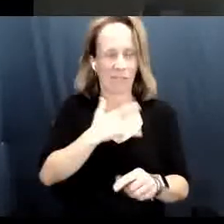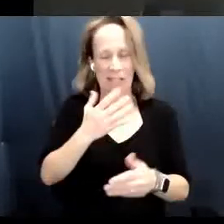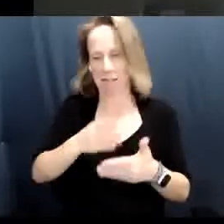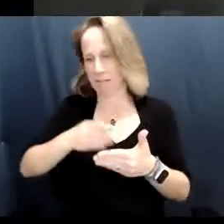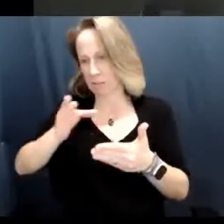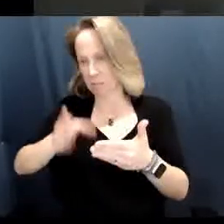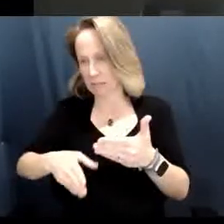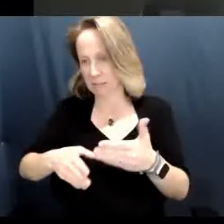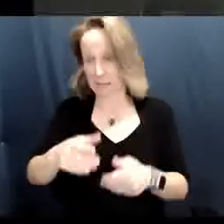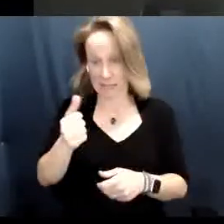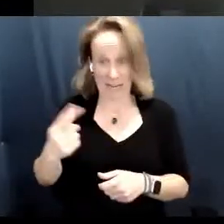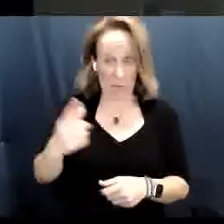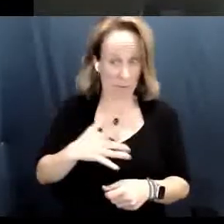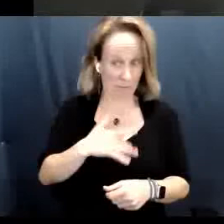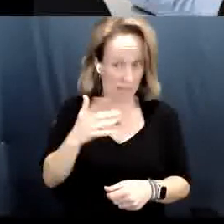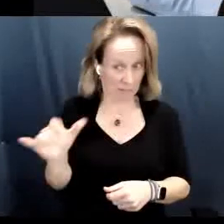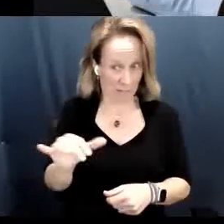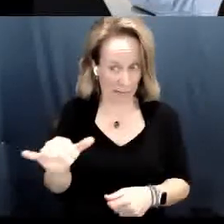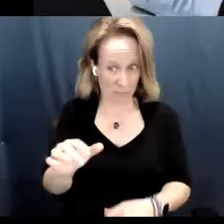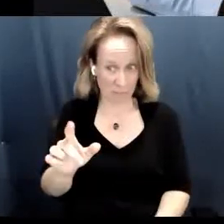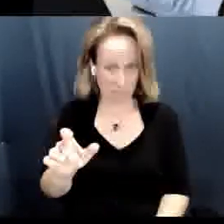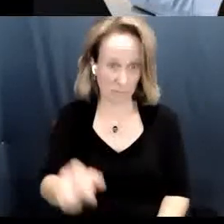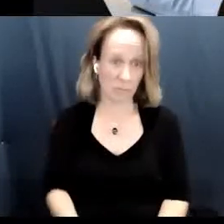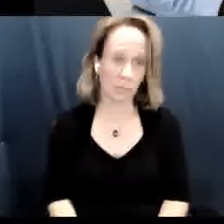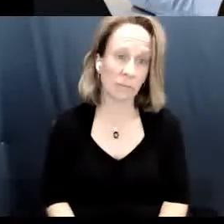come to that conclusion?